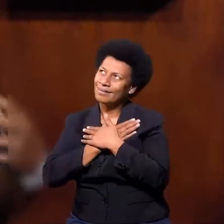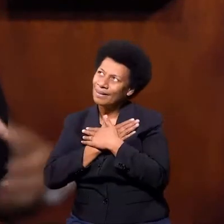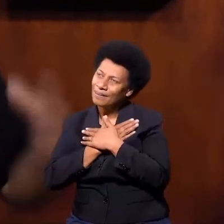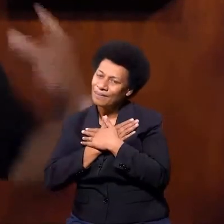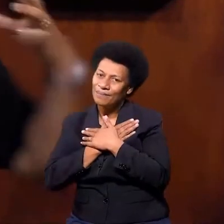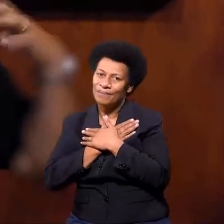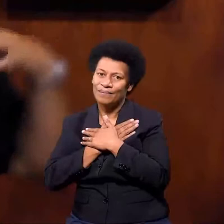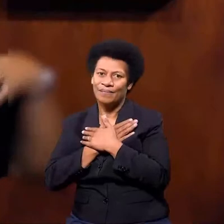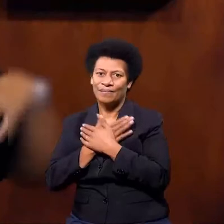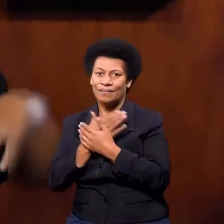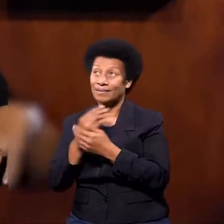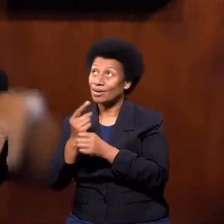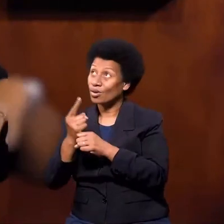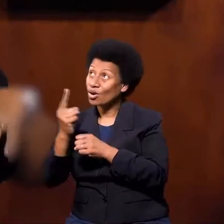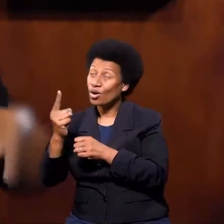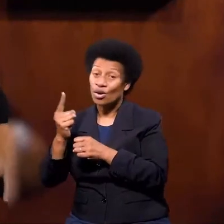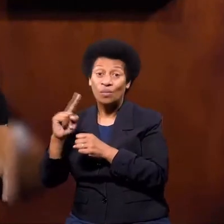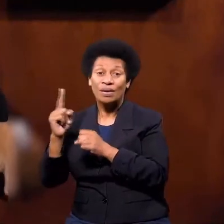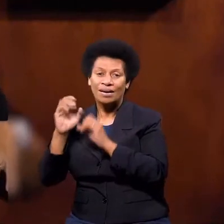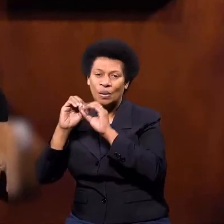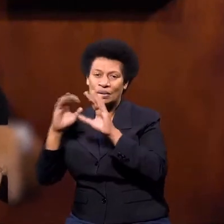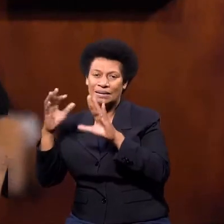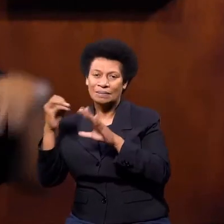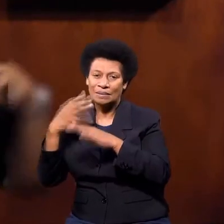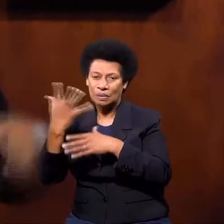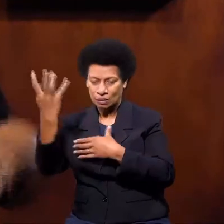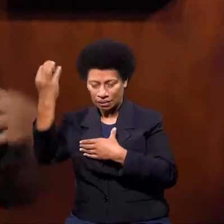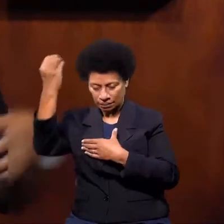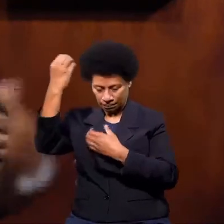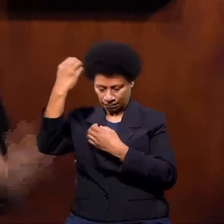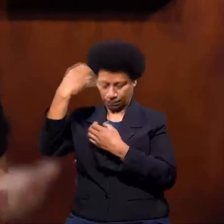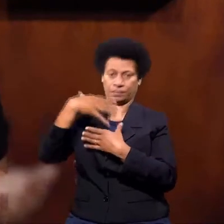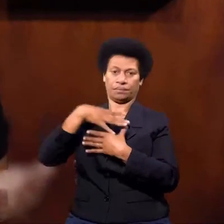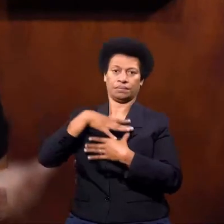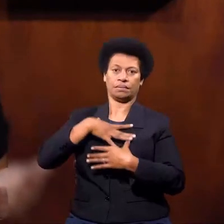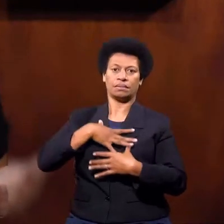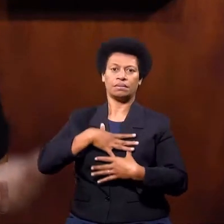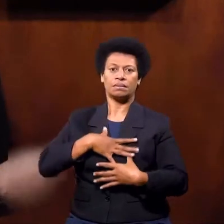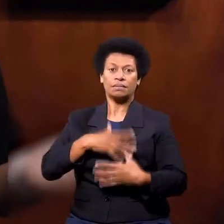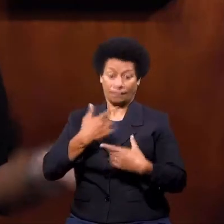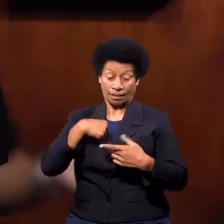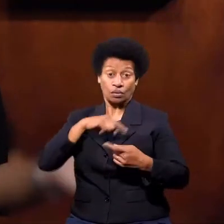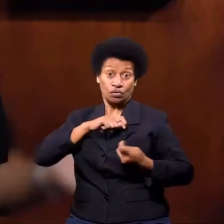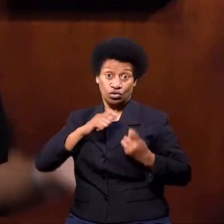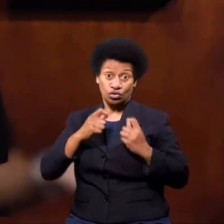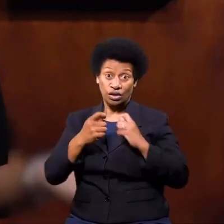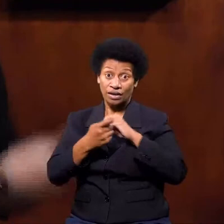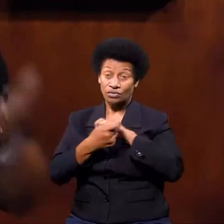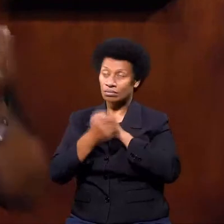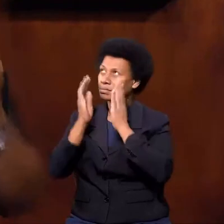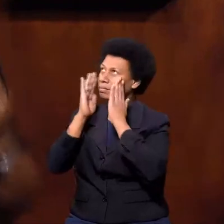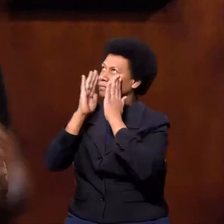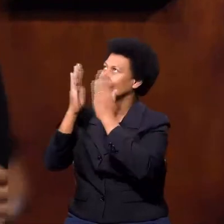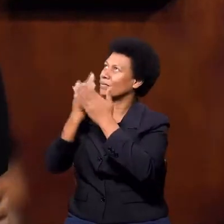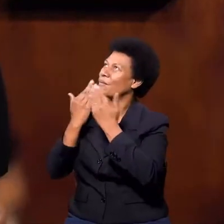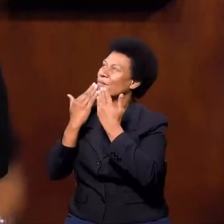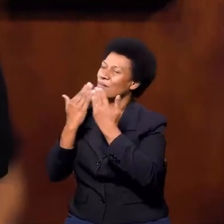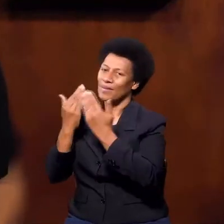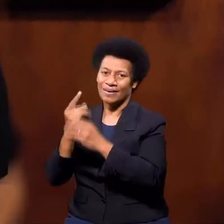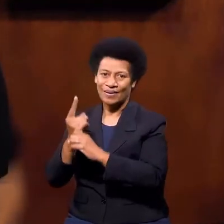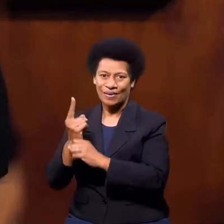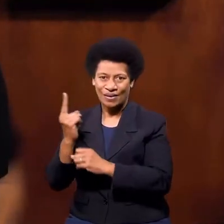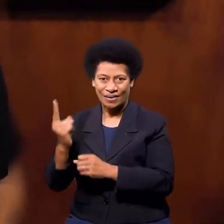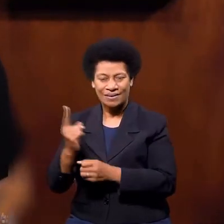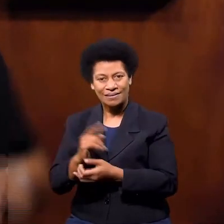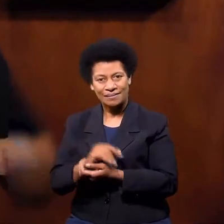God, which the Spirit will instill into us, will compel us to obey him. Yes. You know what I have already mentioned